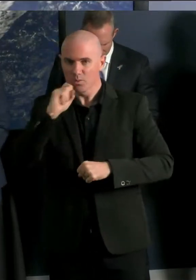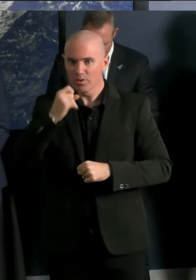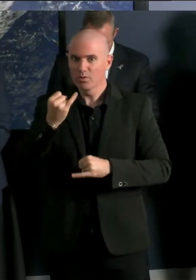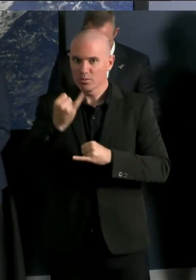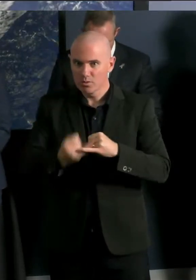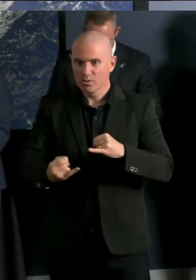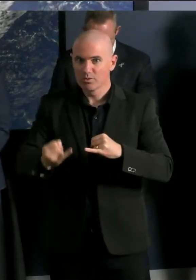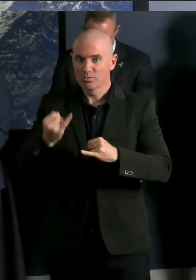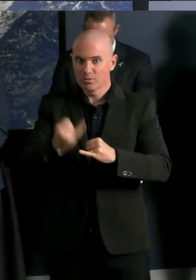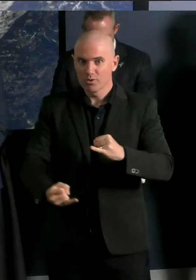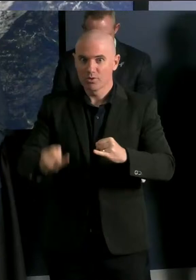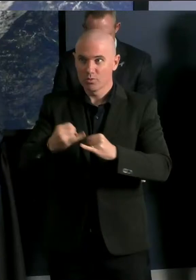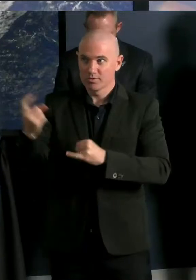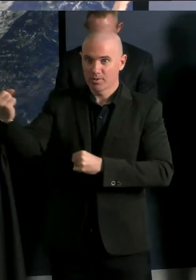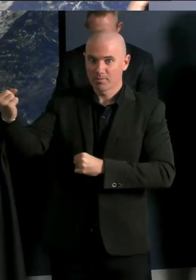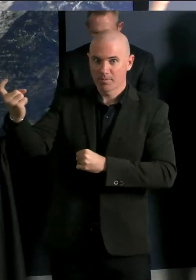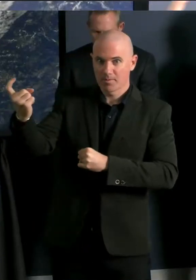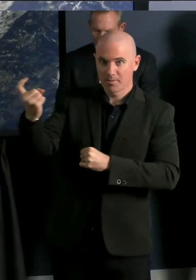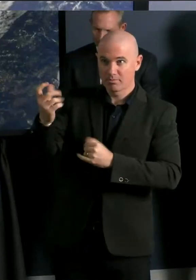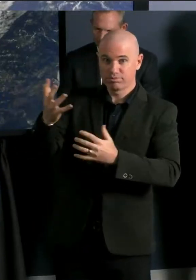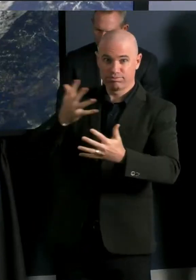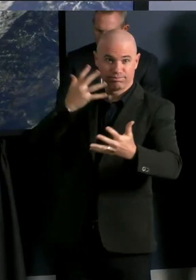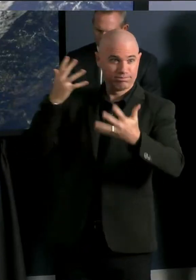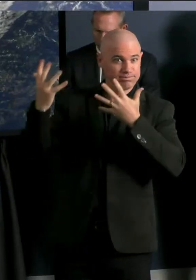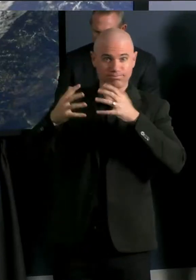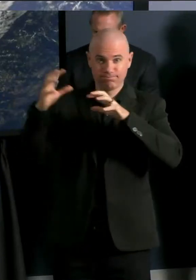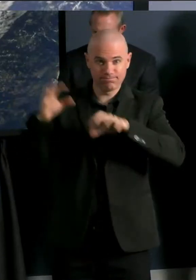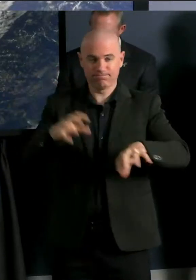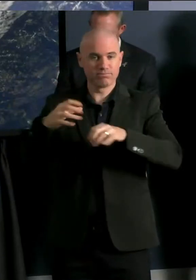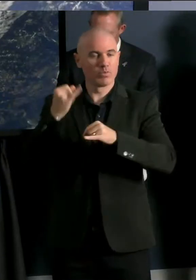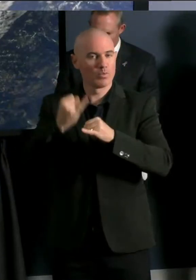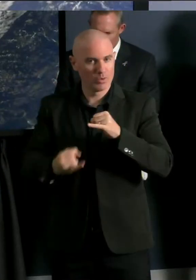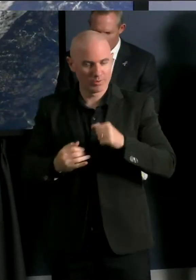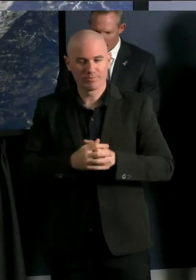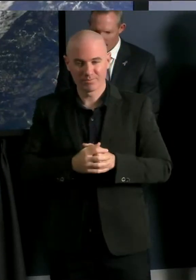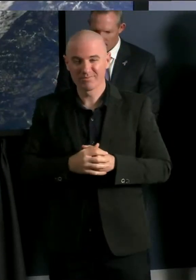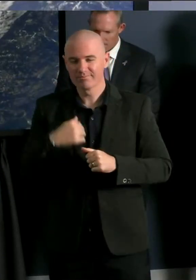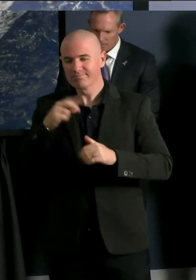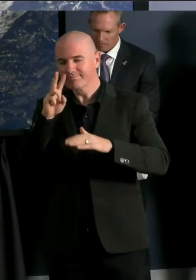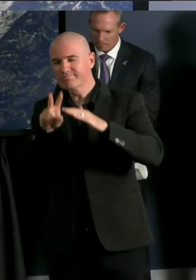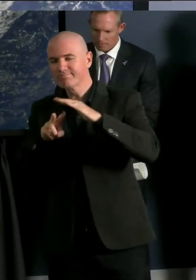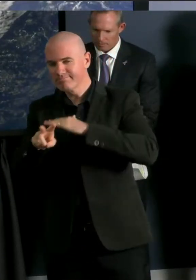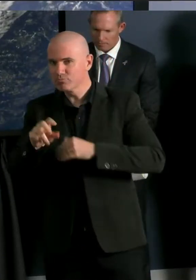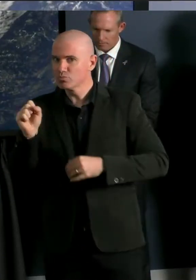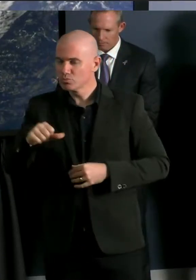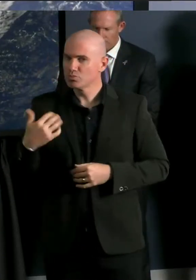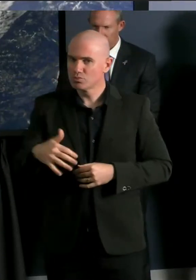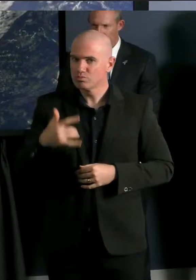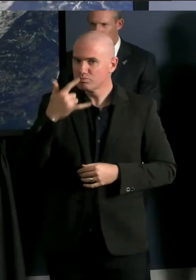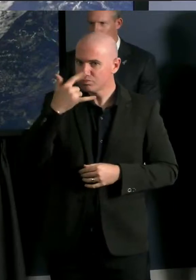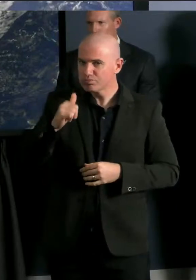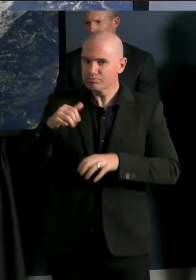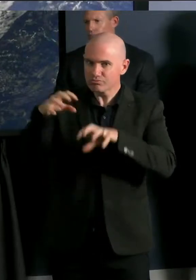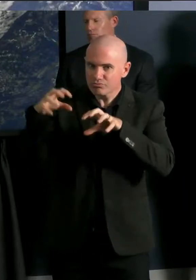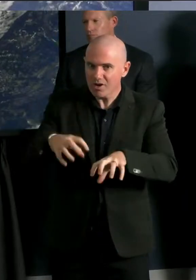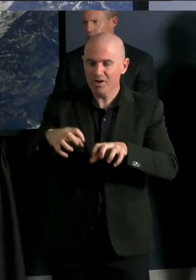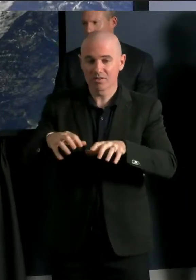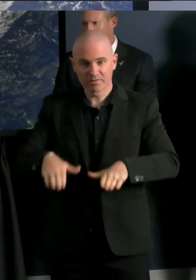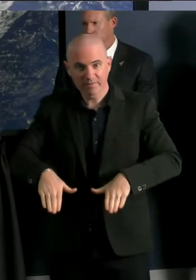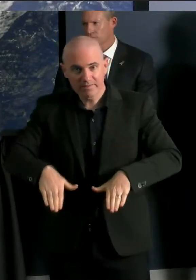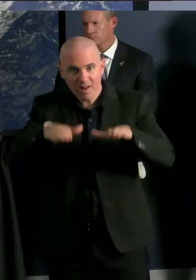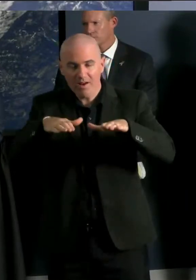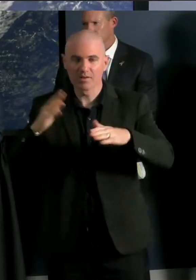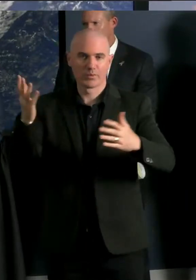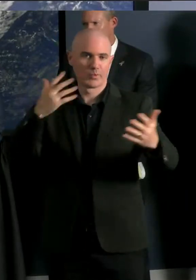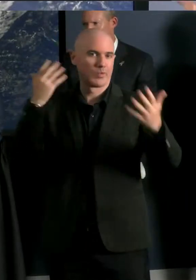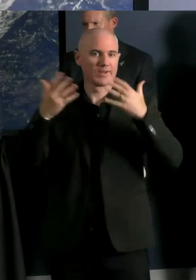comes closer and crosses the coast. We are expecting significant rainfall, as we've heard from the Bureau, flash flooding and dangerous